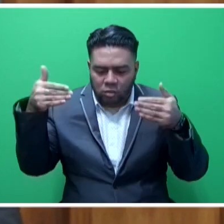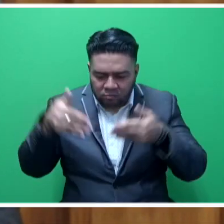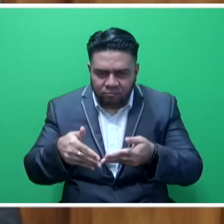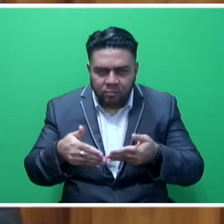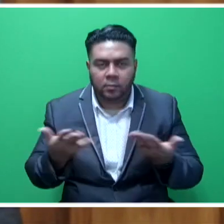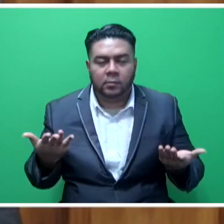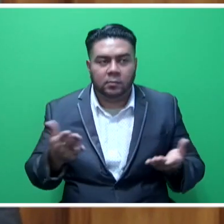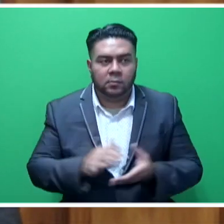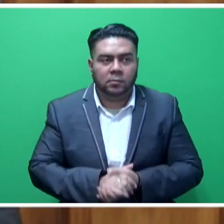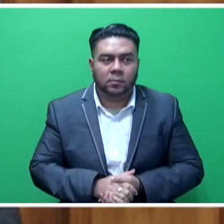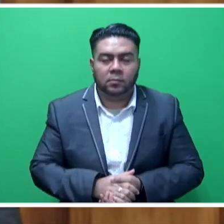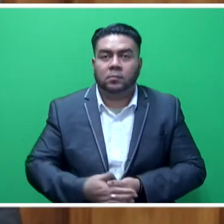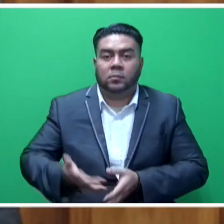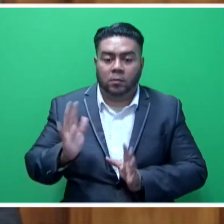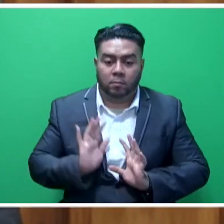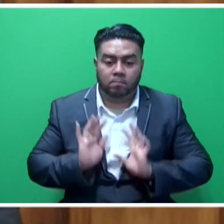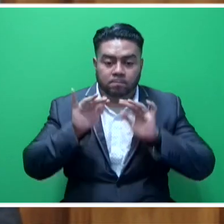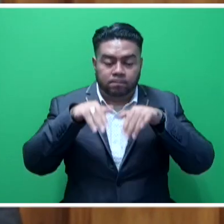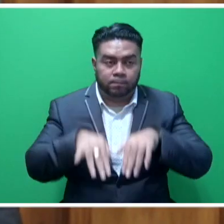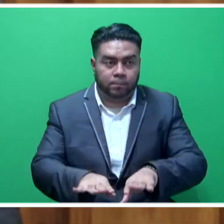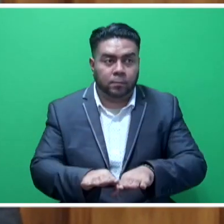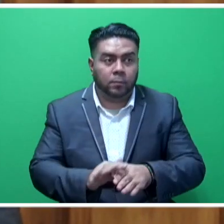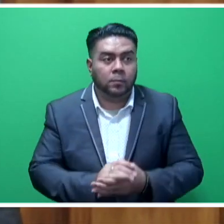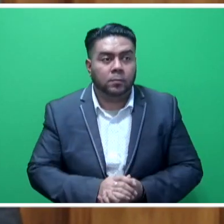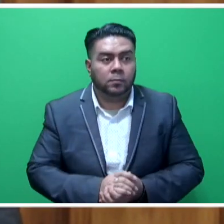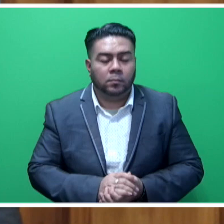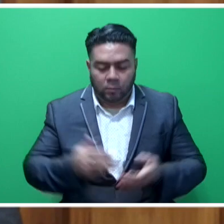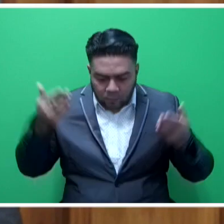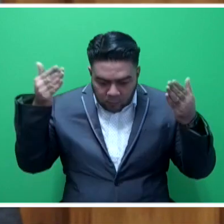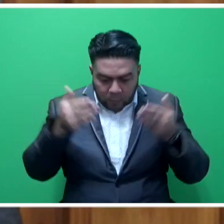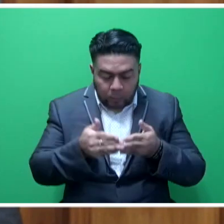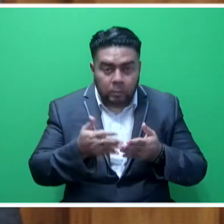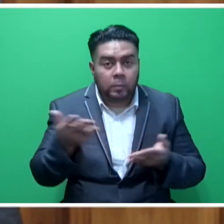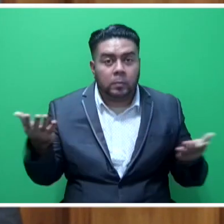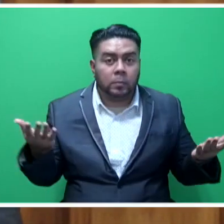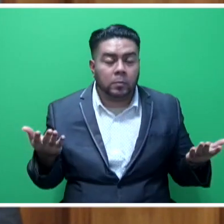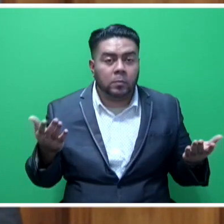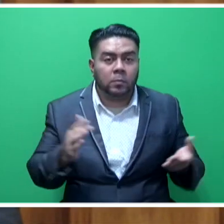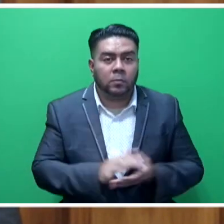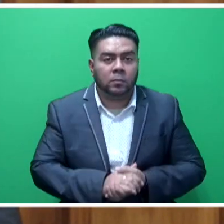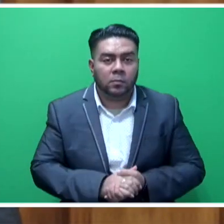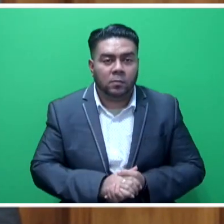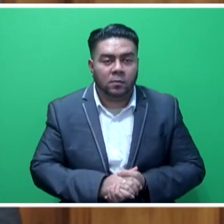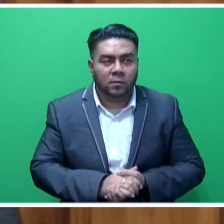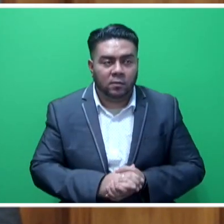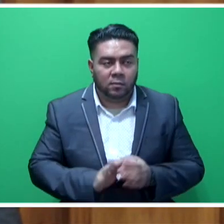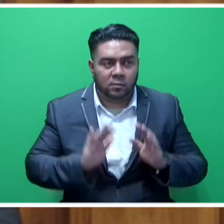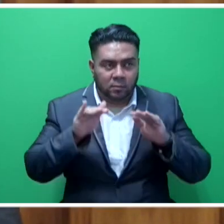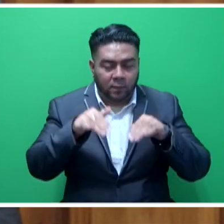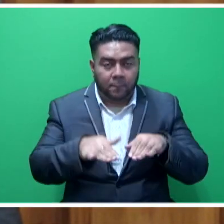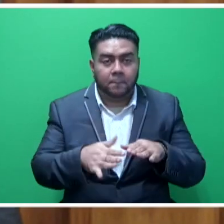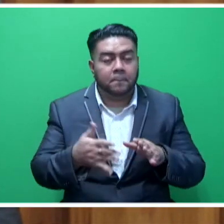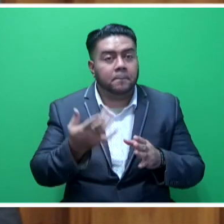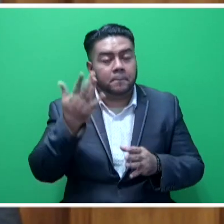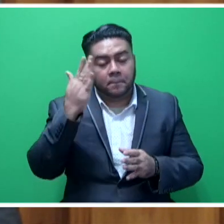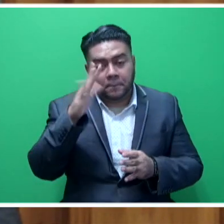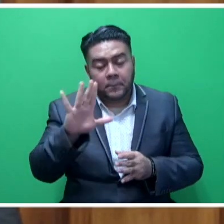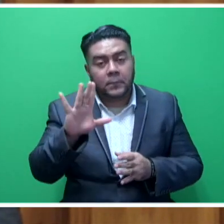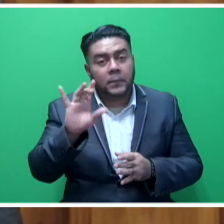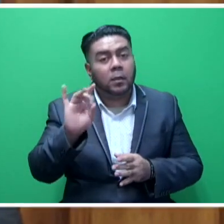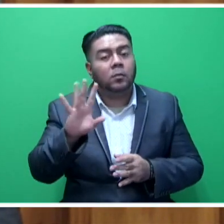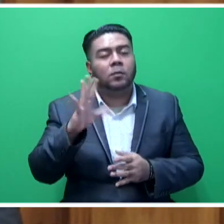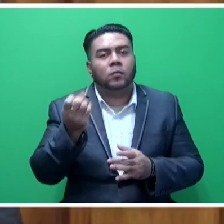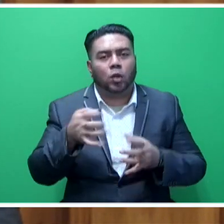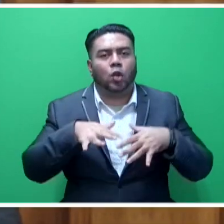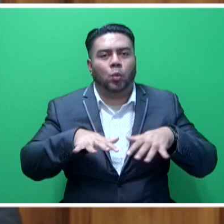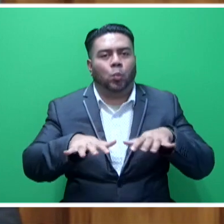the history of tsunamis has always been largely focused towards tsunamis that come out of earthquakes.